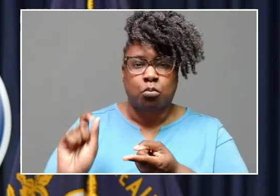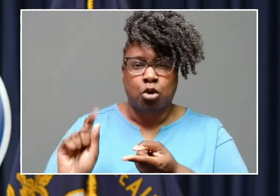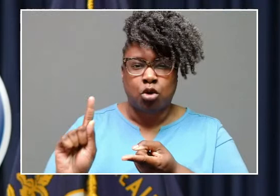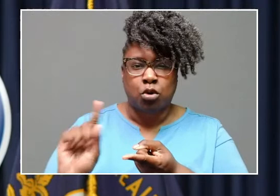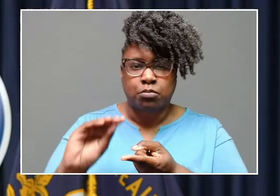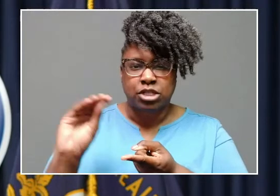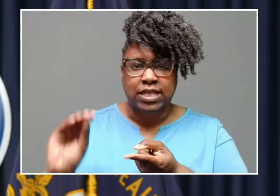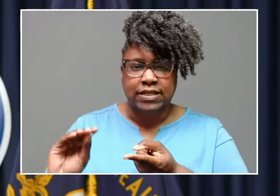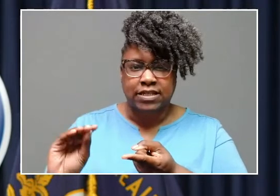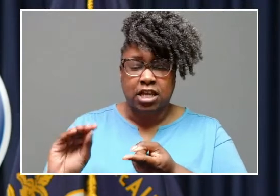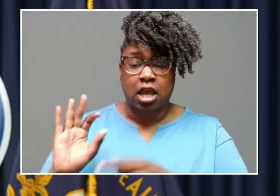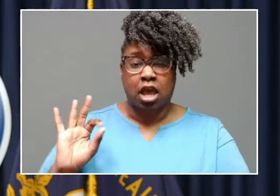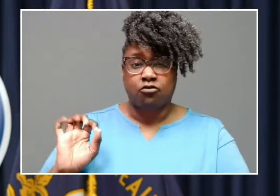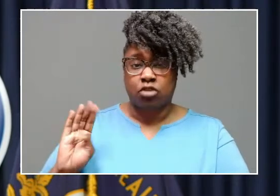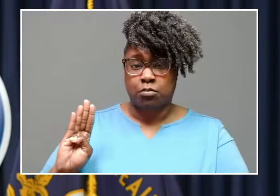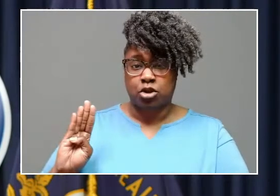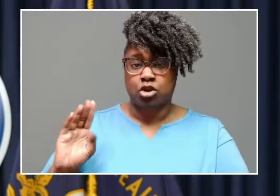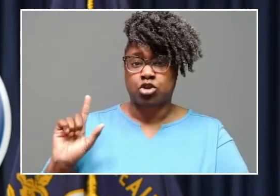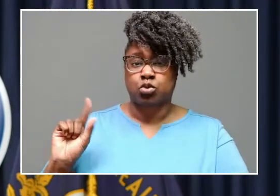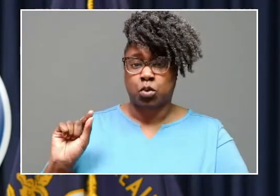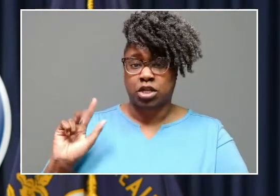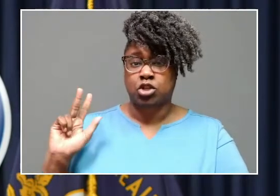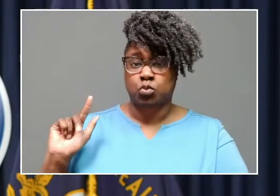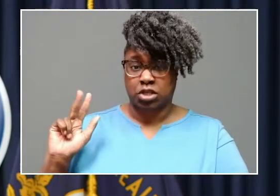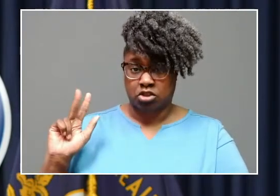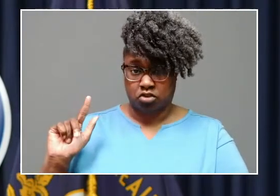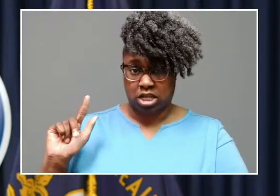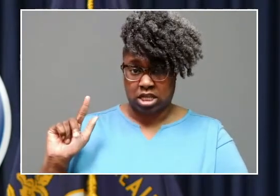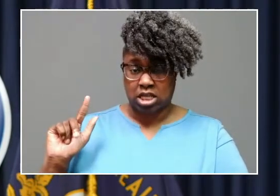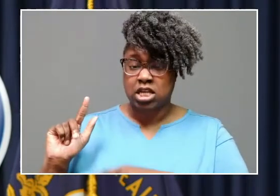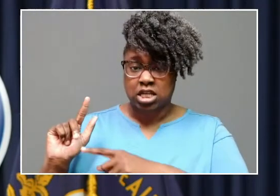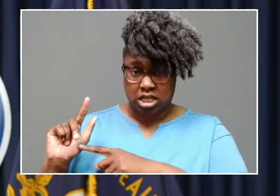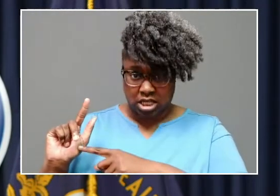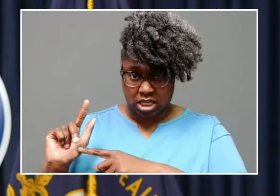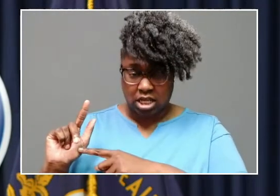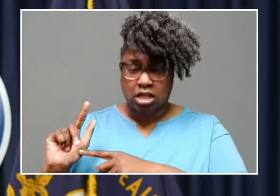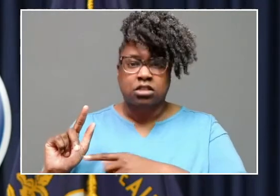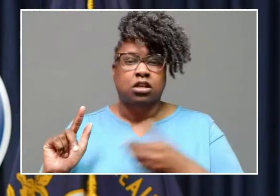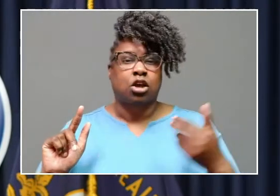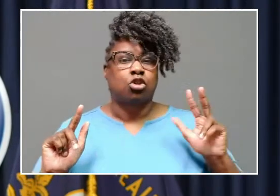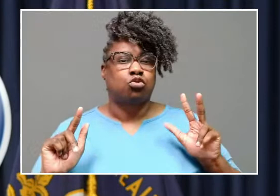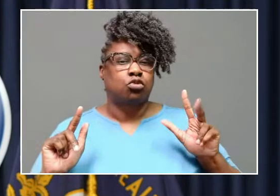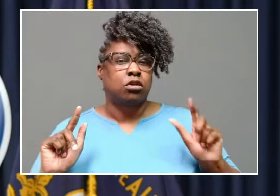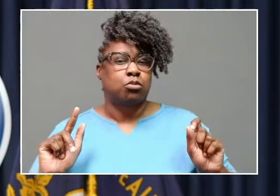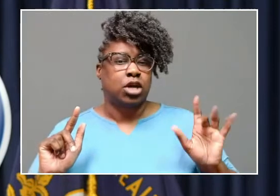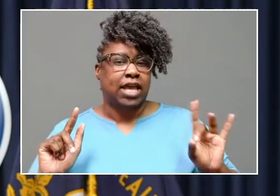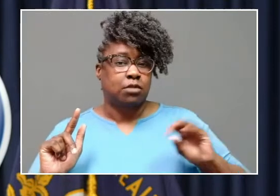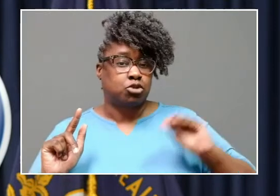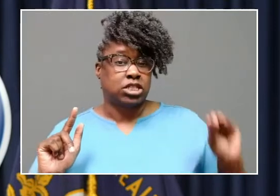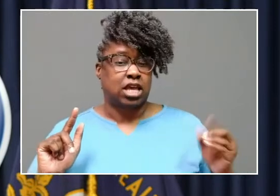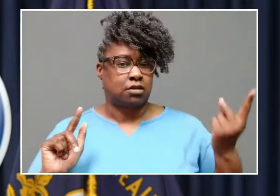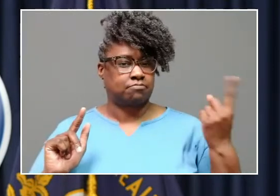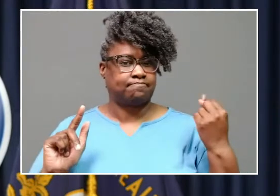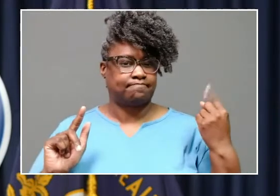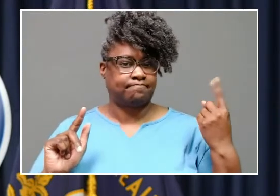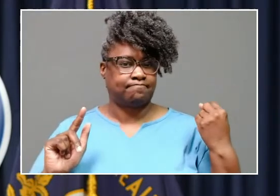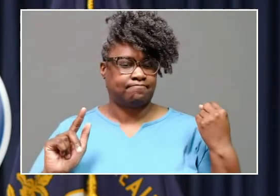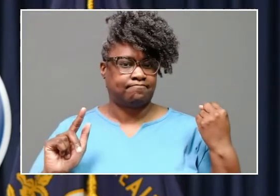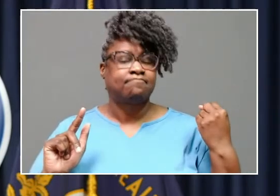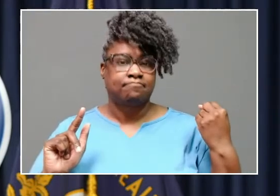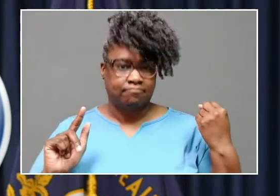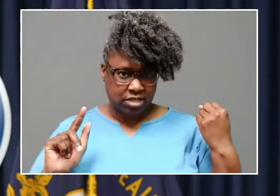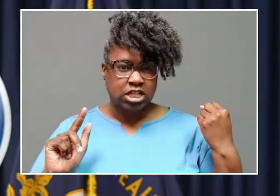of 2023 and was unchanged from the 3.8% recorded 1 year ago, each of these being the